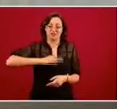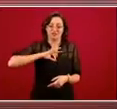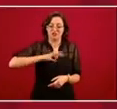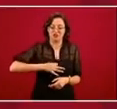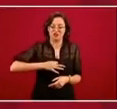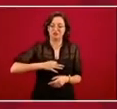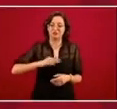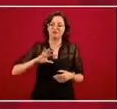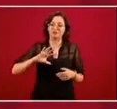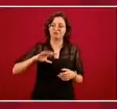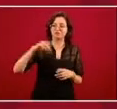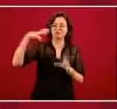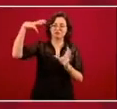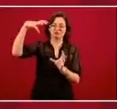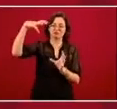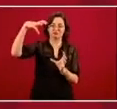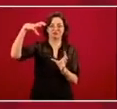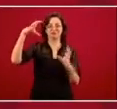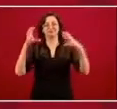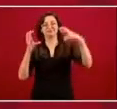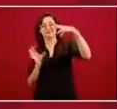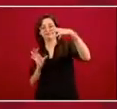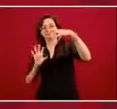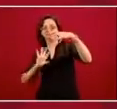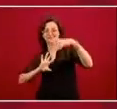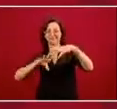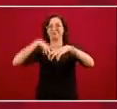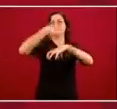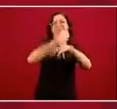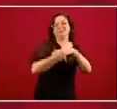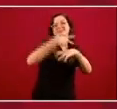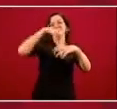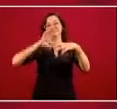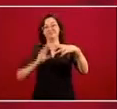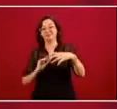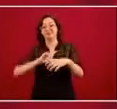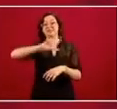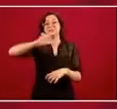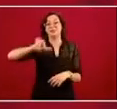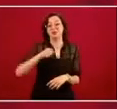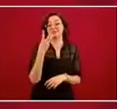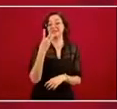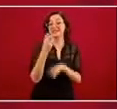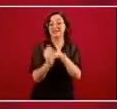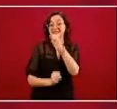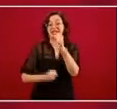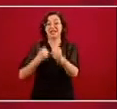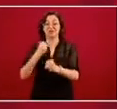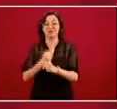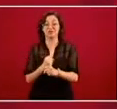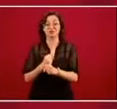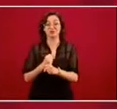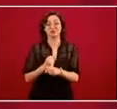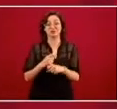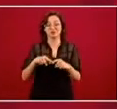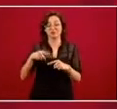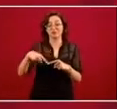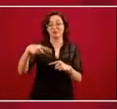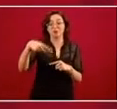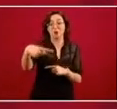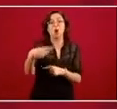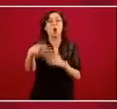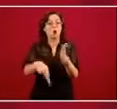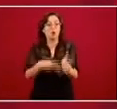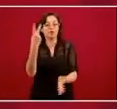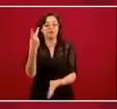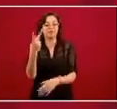So the infection traveled to the southern hemisphere and then it came back. So there were 3 years that